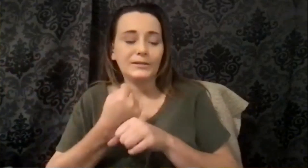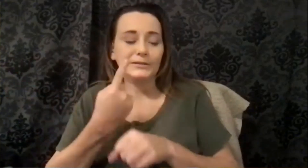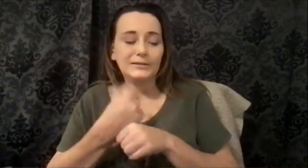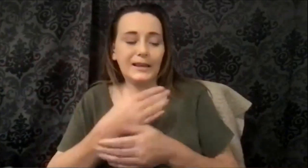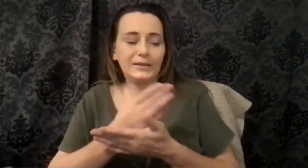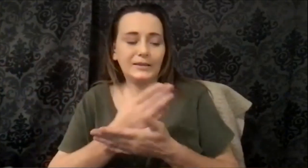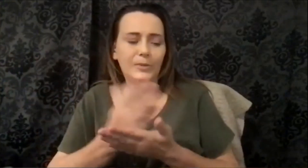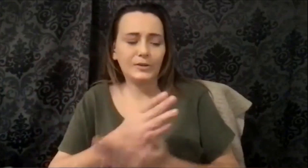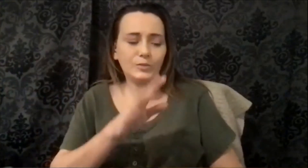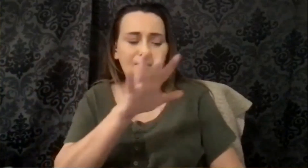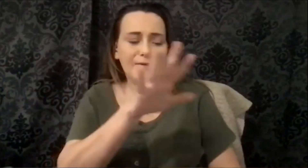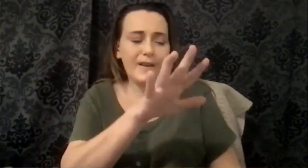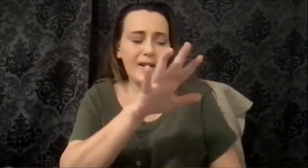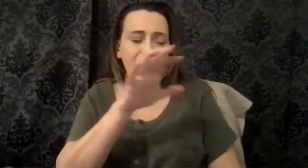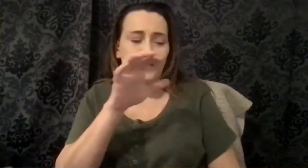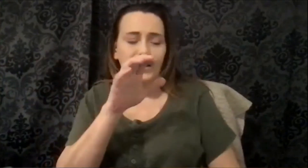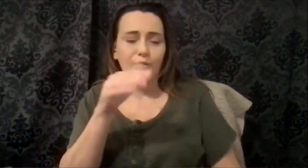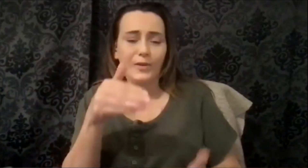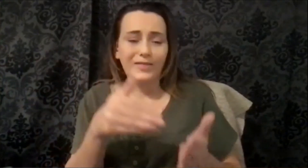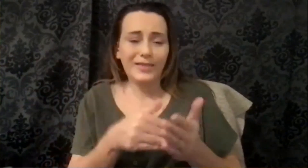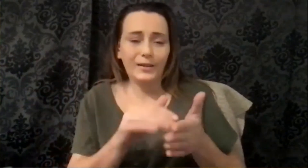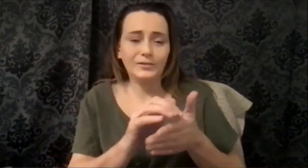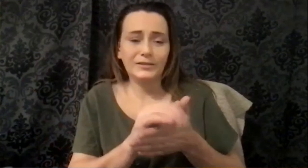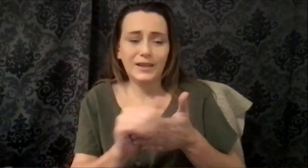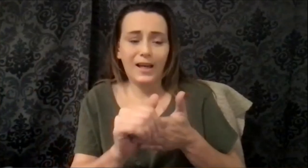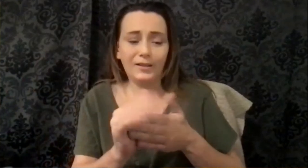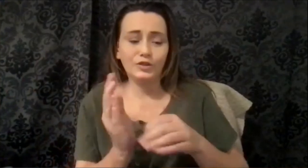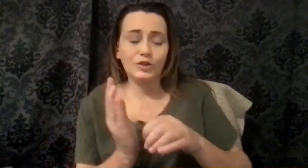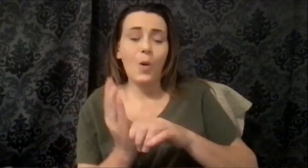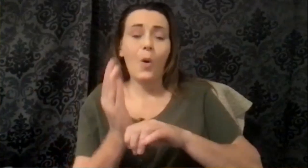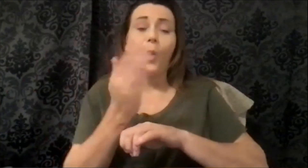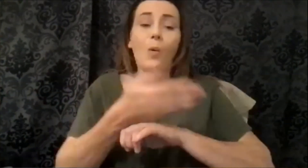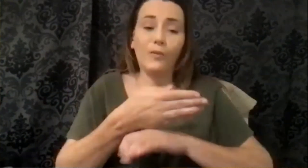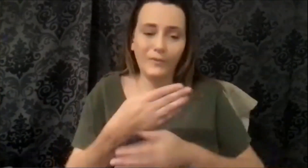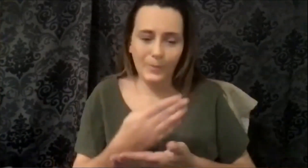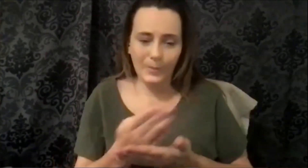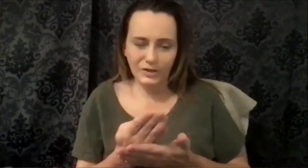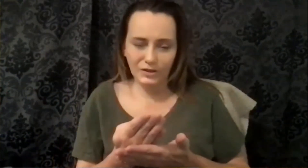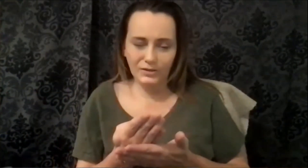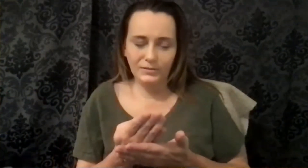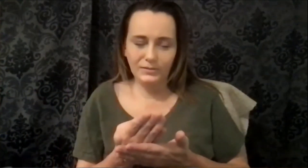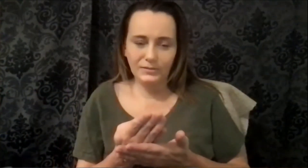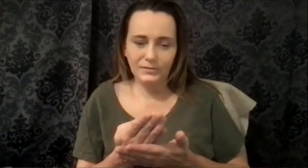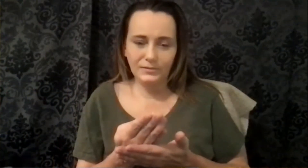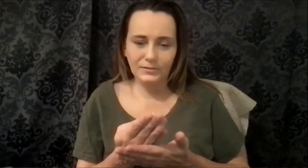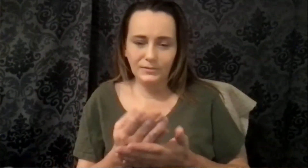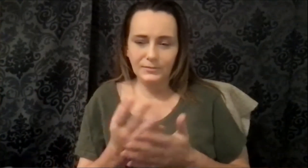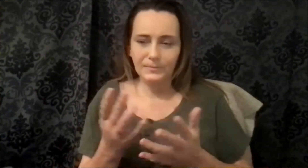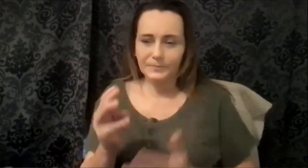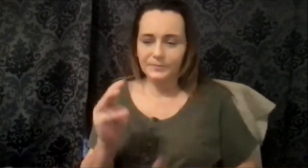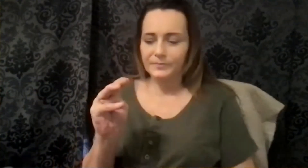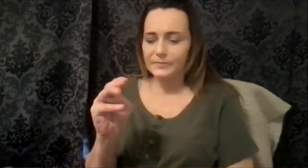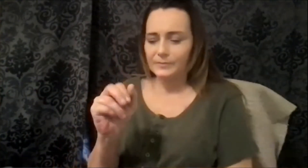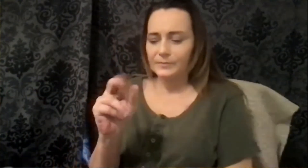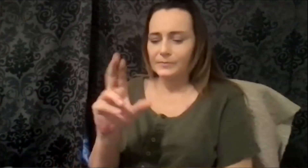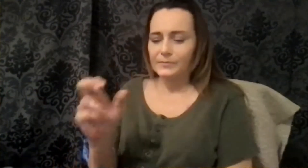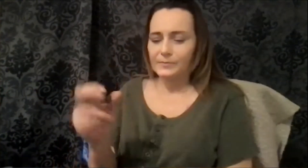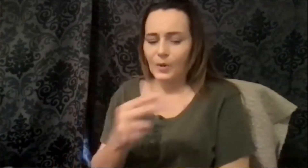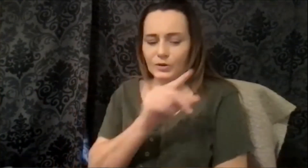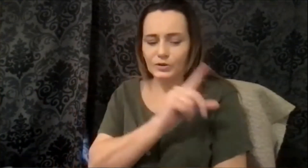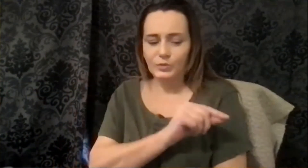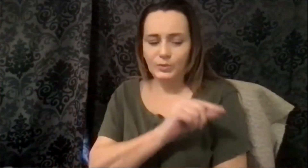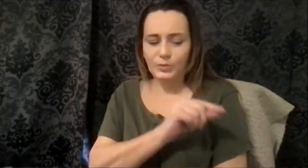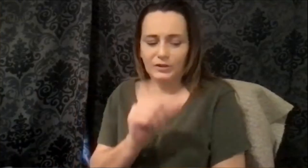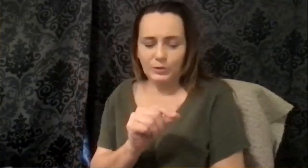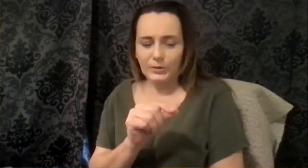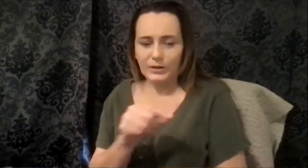over budget. Yeah, over budget last year, I believe. For March 2020, but expenses for